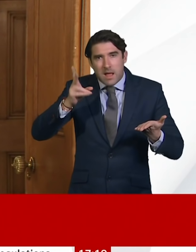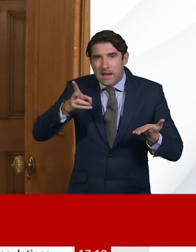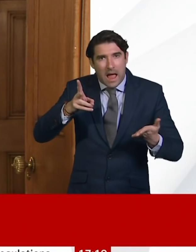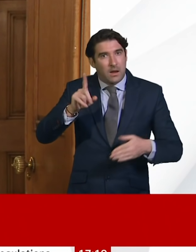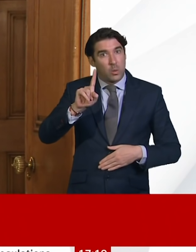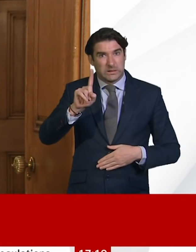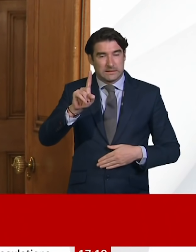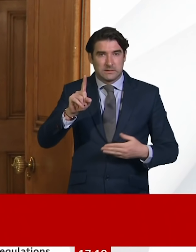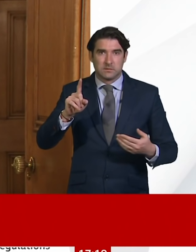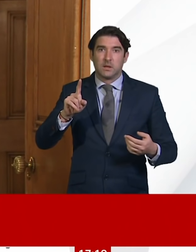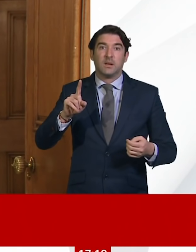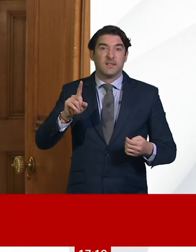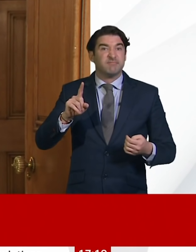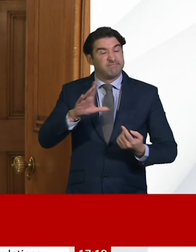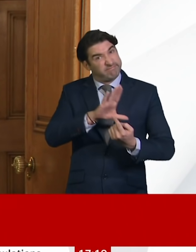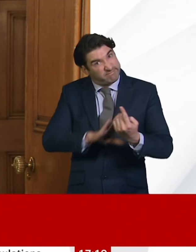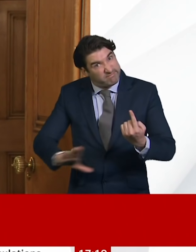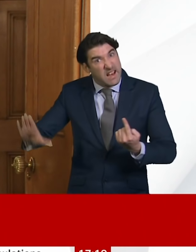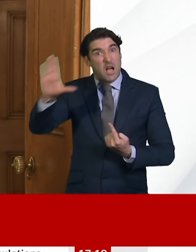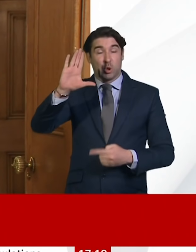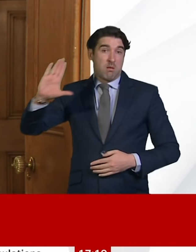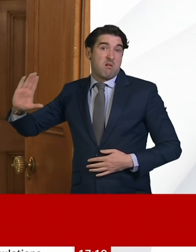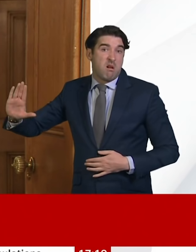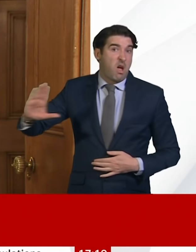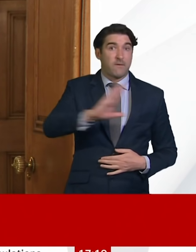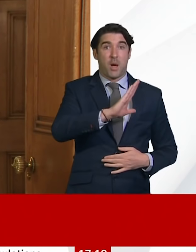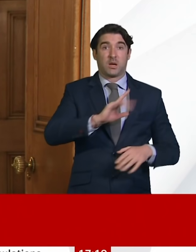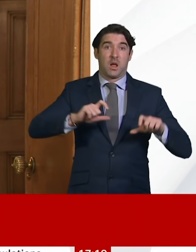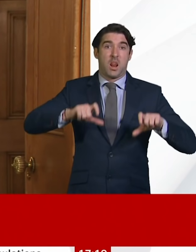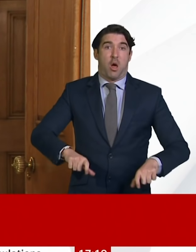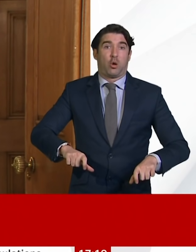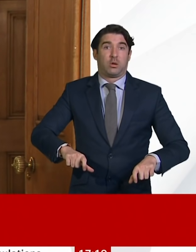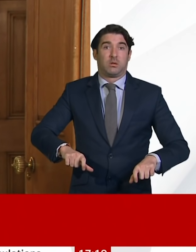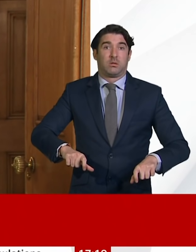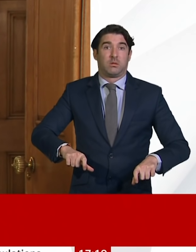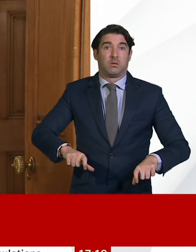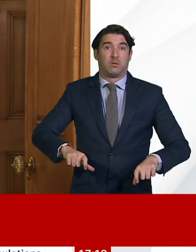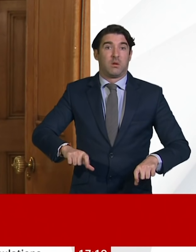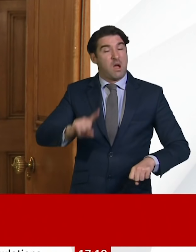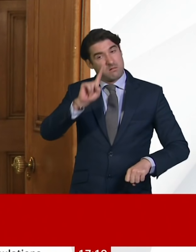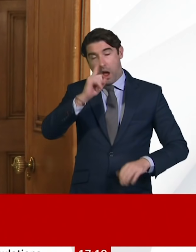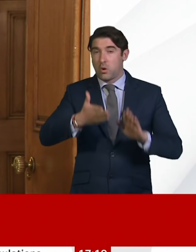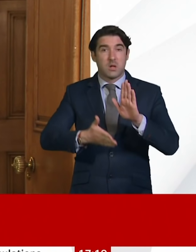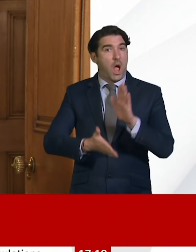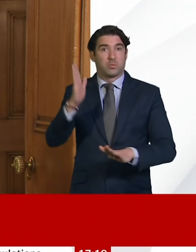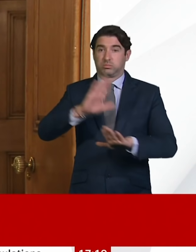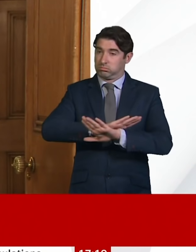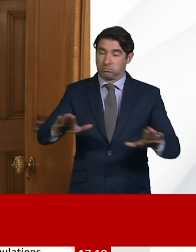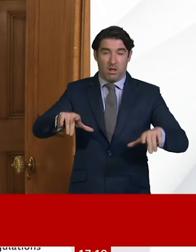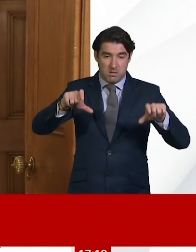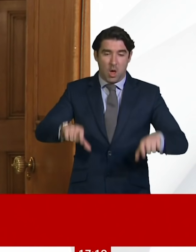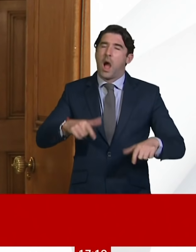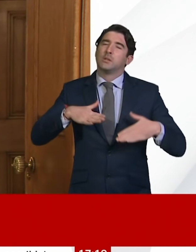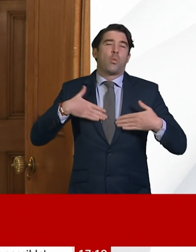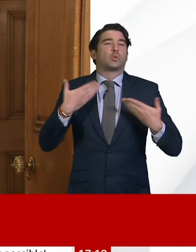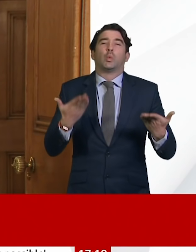this. I don't want to go back to a national lockdown where the overall guidance is stay at home. That is not what we're saying. We